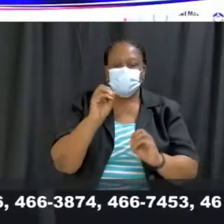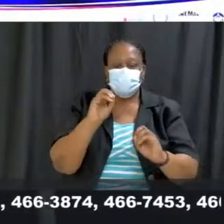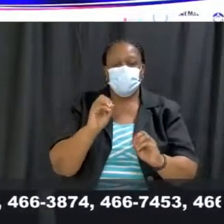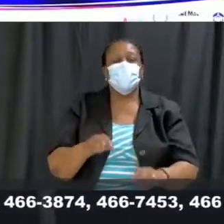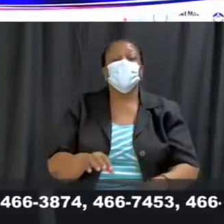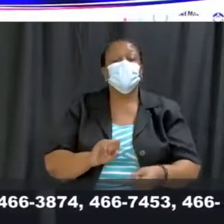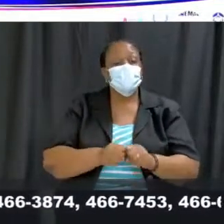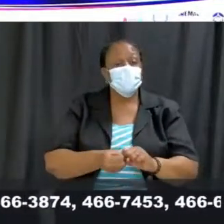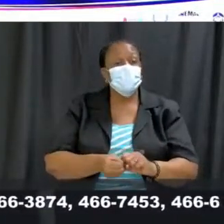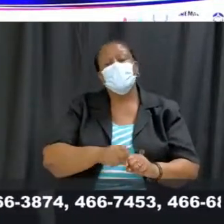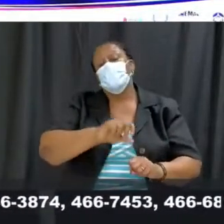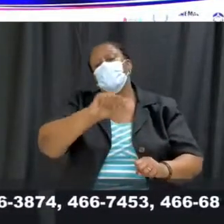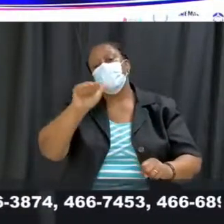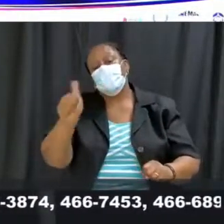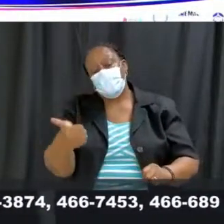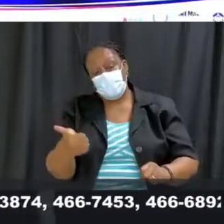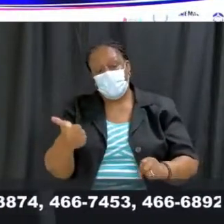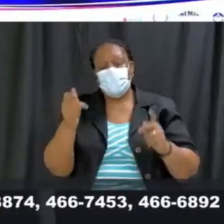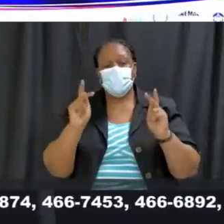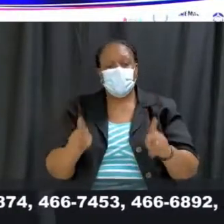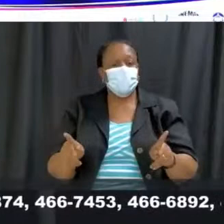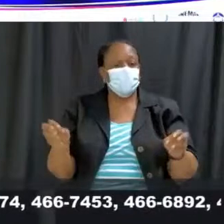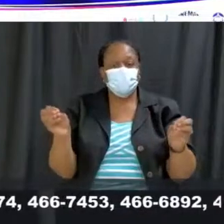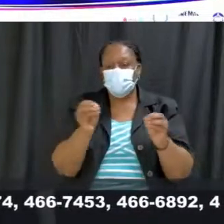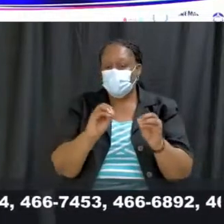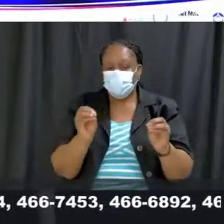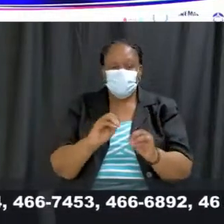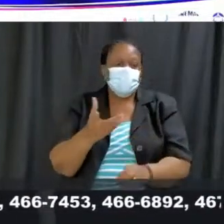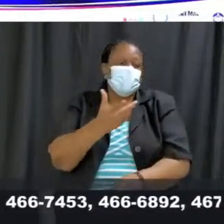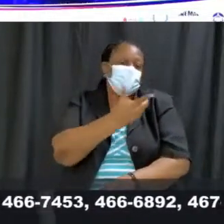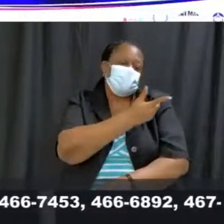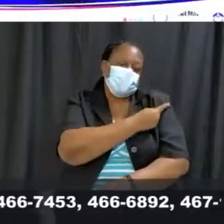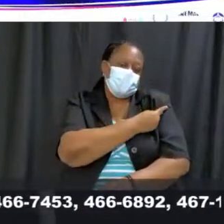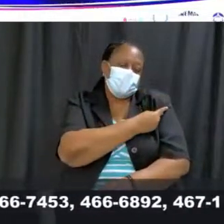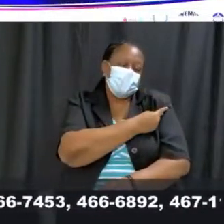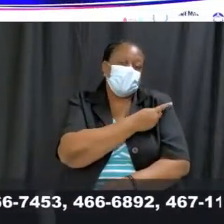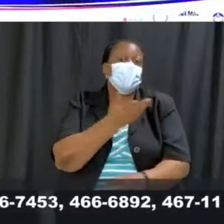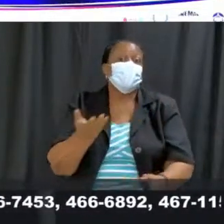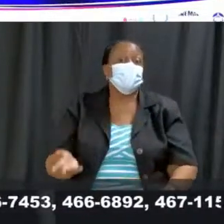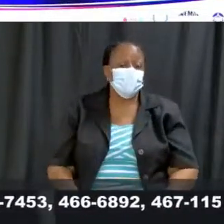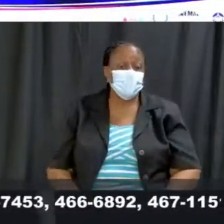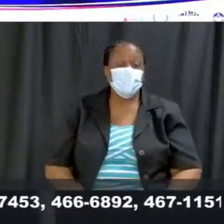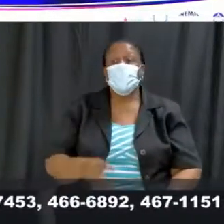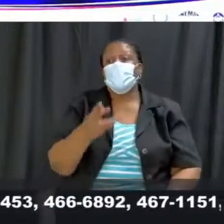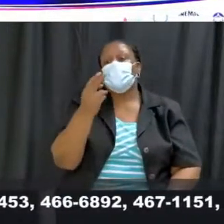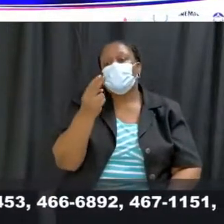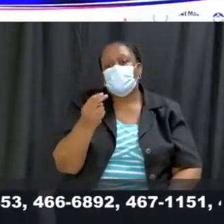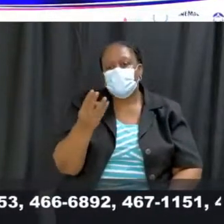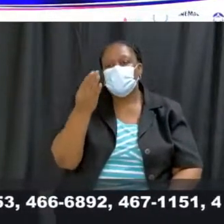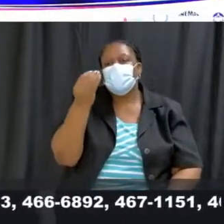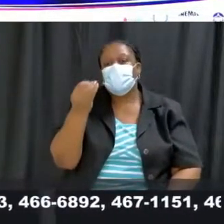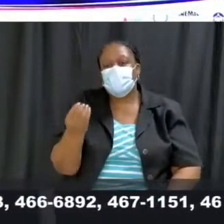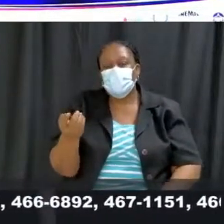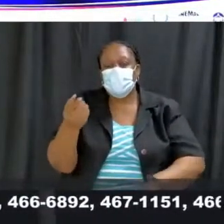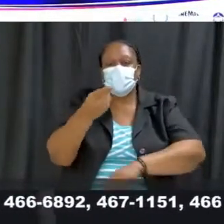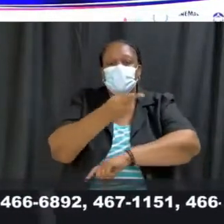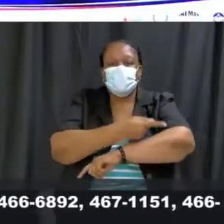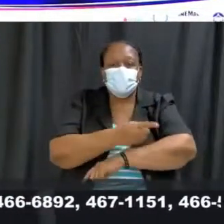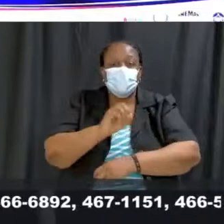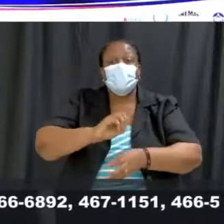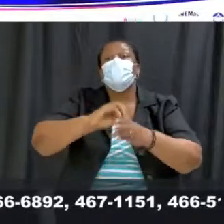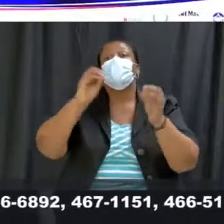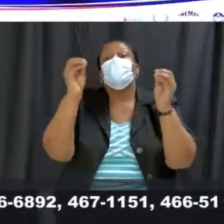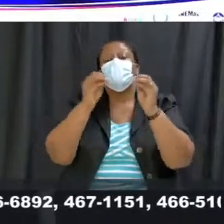experience. The unvaccinated is taking round about 12, 14 days or more